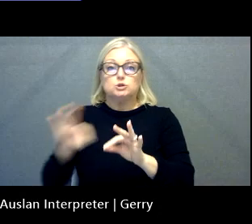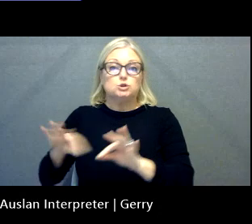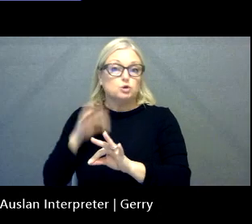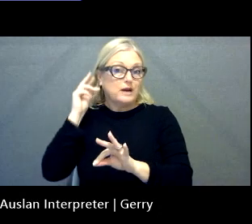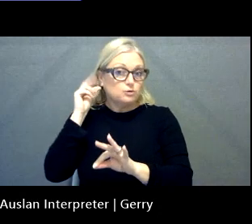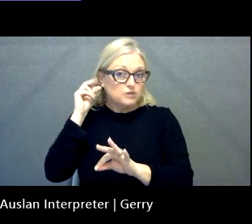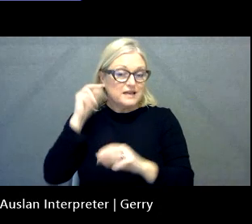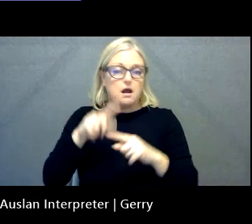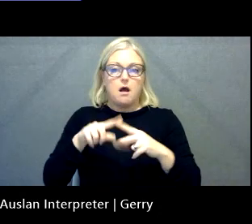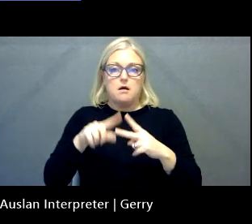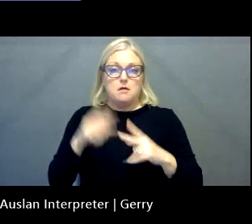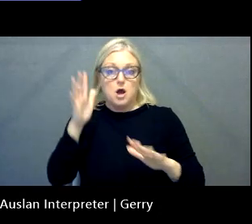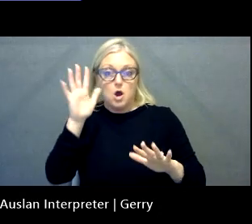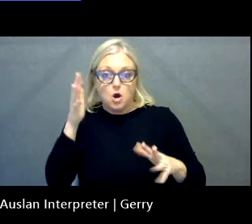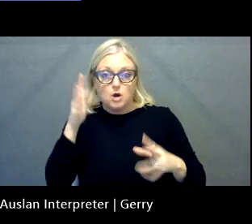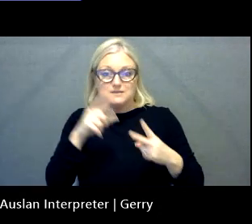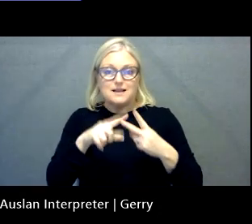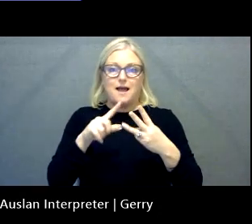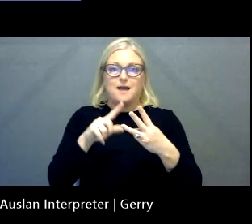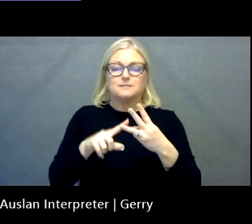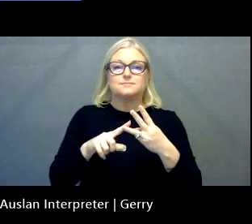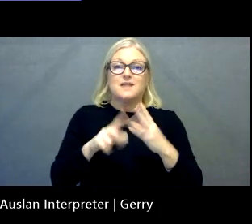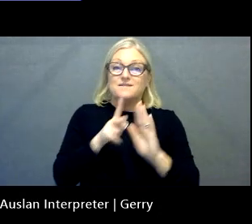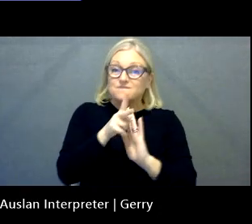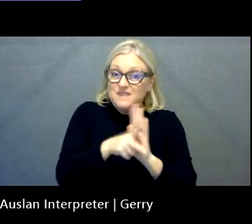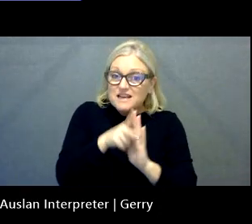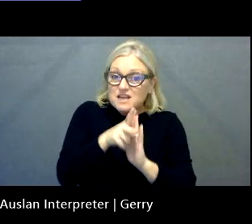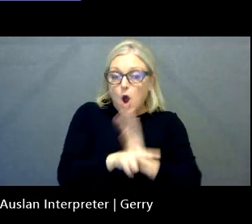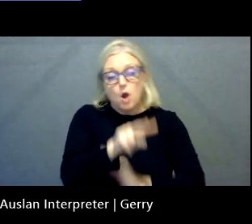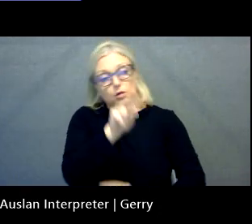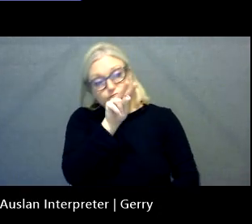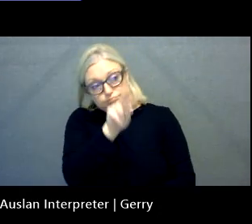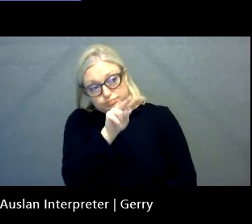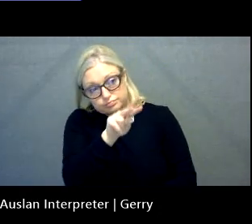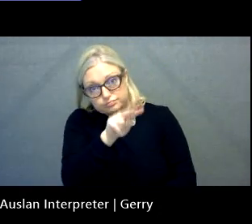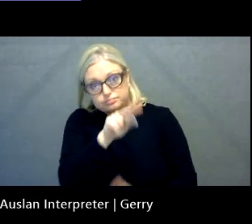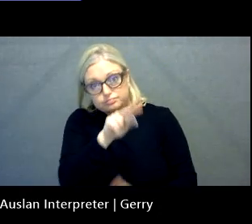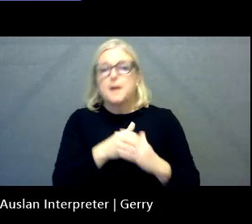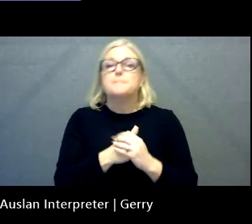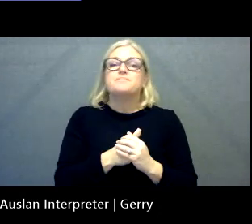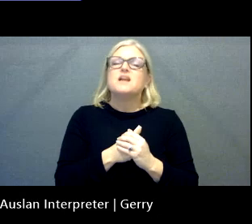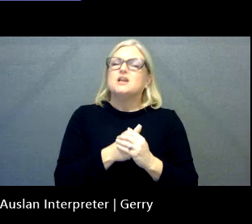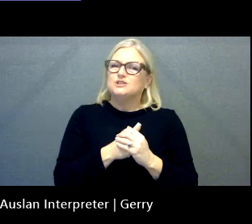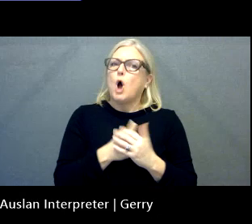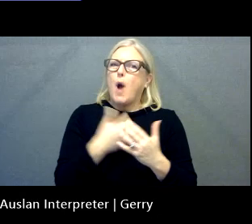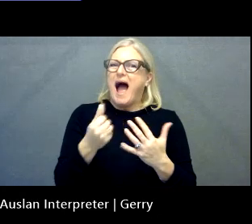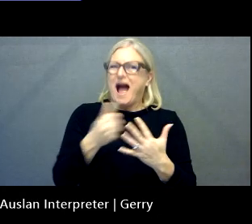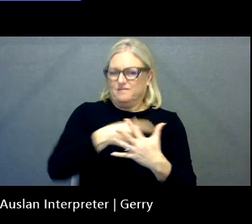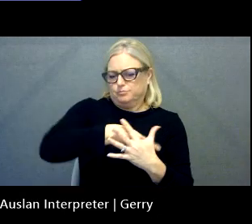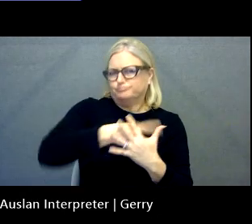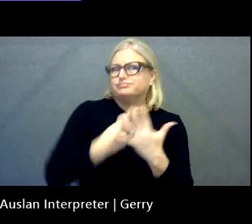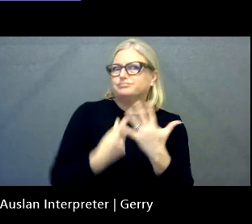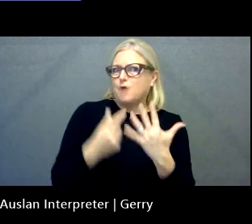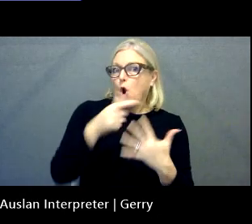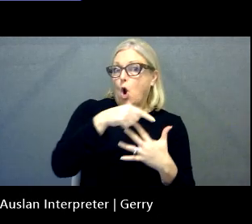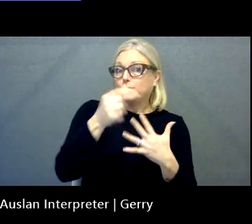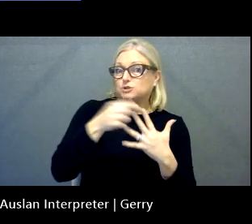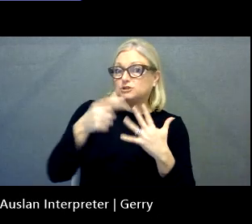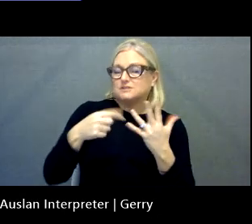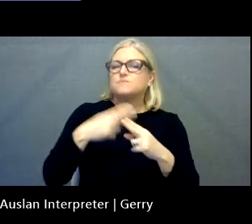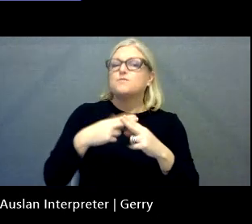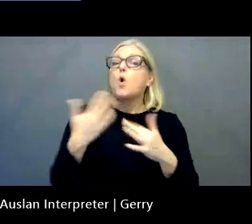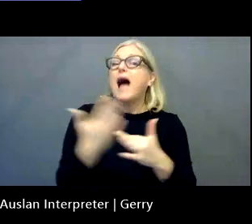videos to introduce the index, but also for completion, so options for how people could access those things,